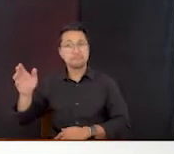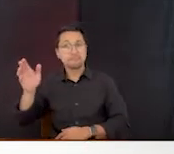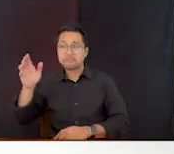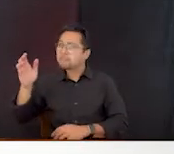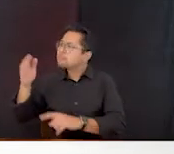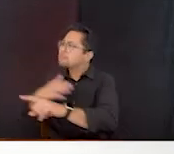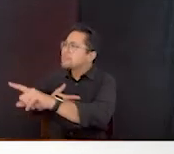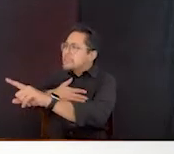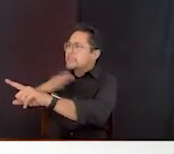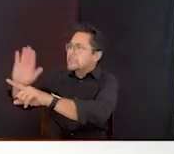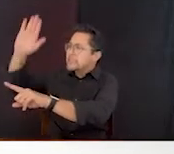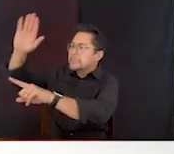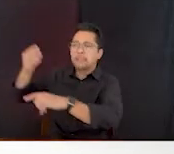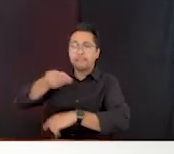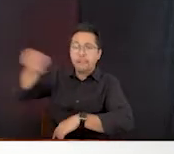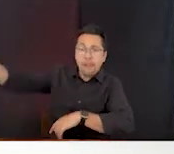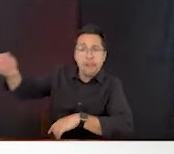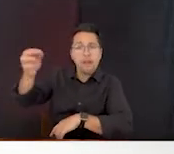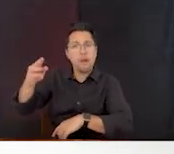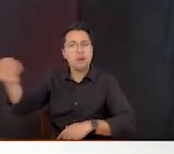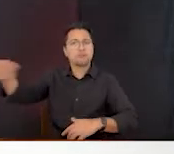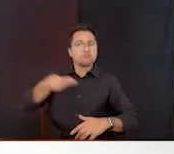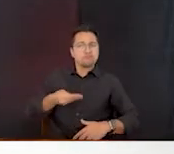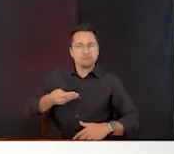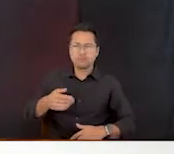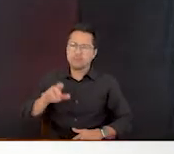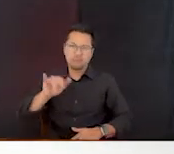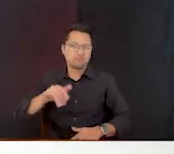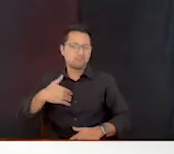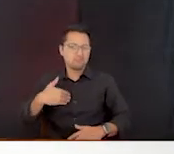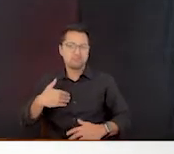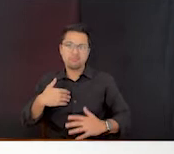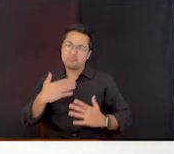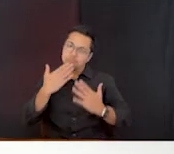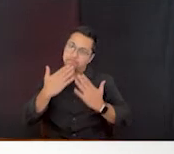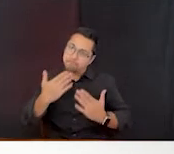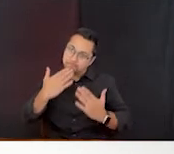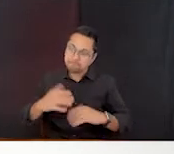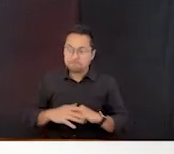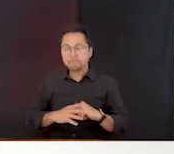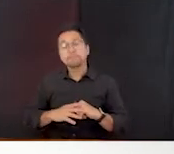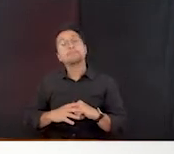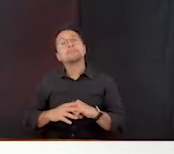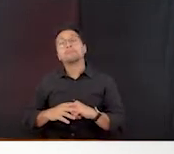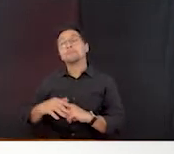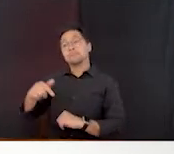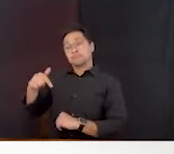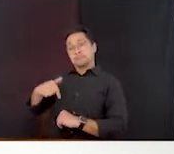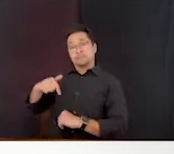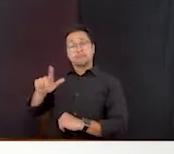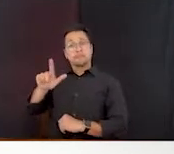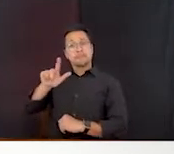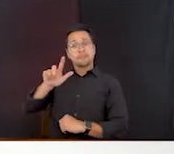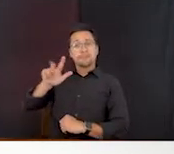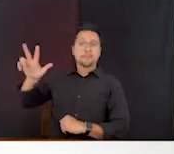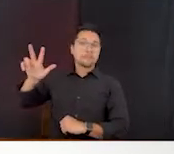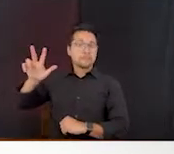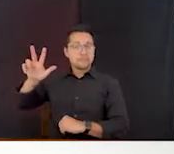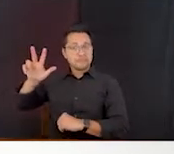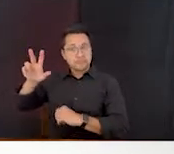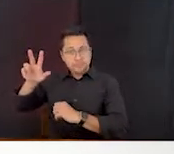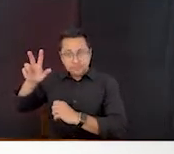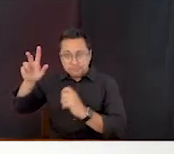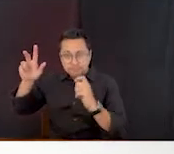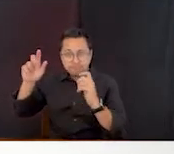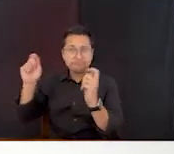post-presentation survey, if you would be kind enough to complete that and leave that with Pedro. Pedro, raise your hand on